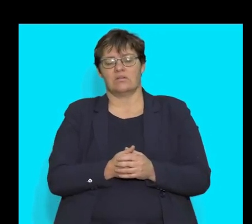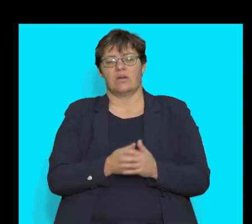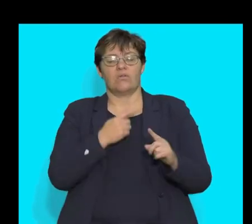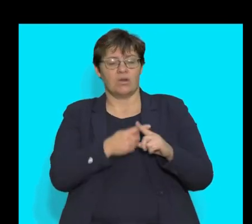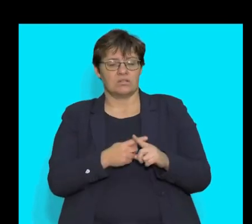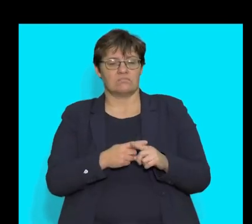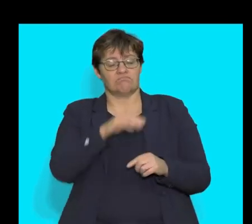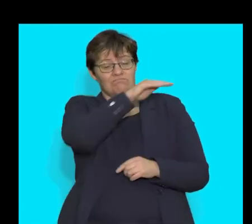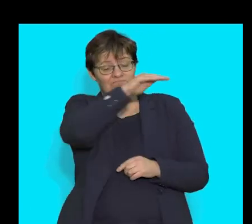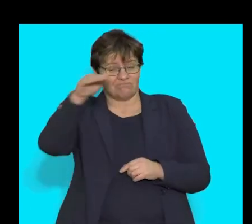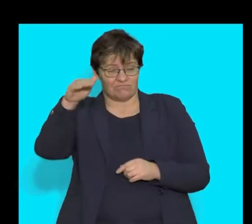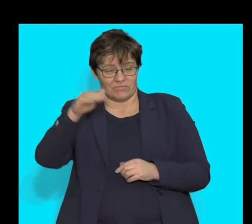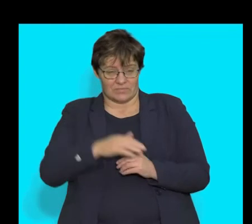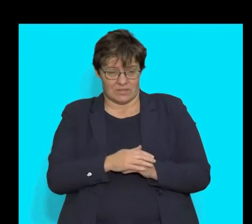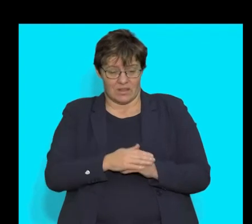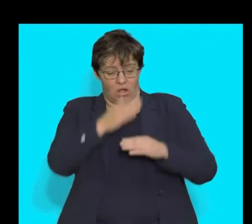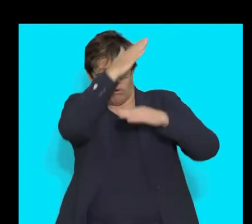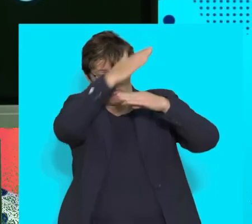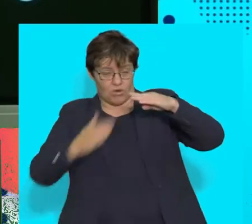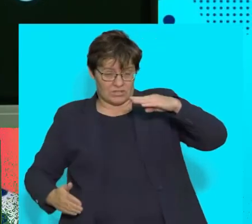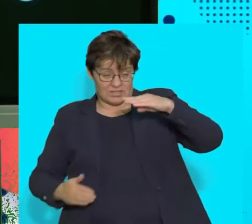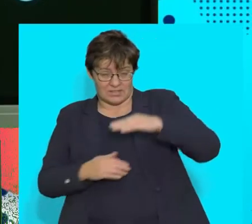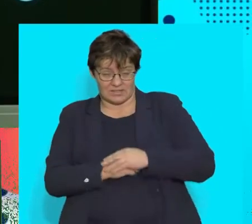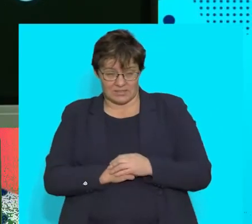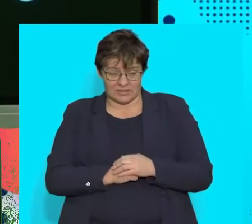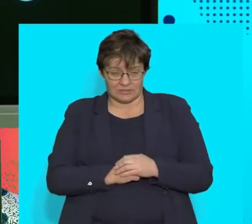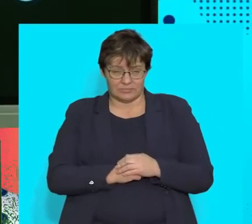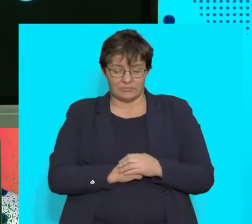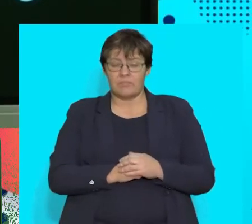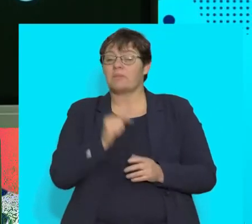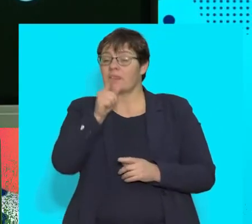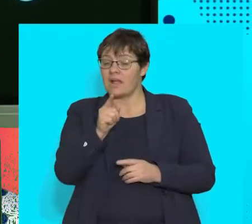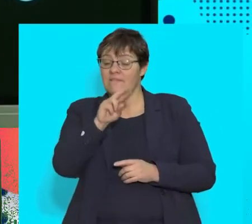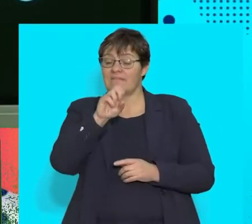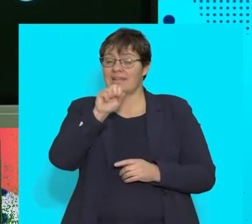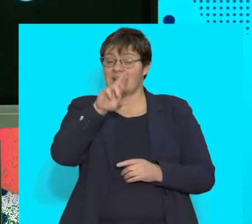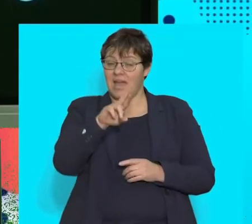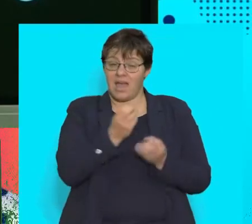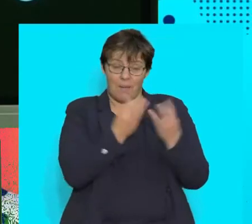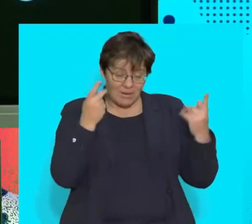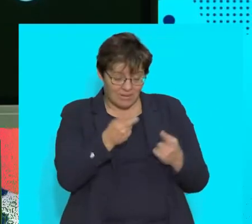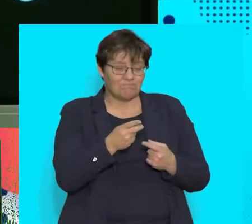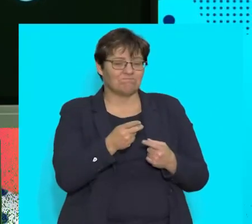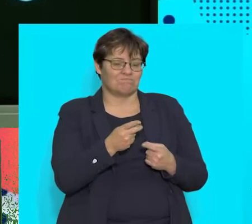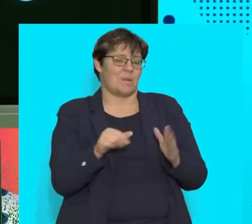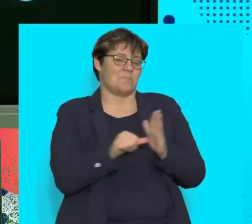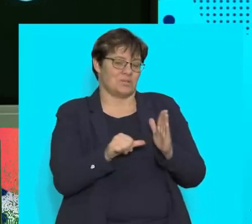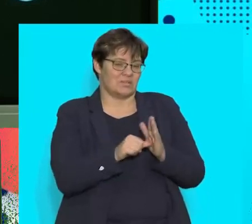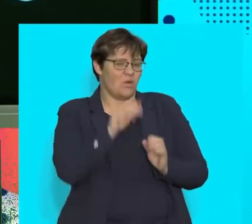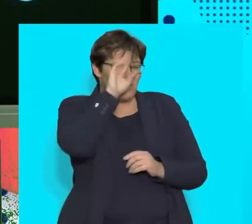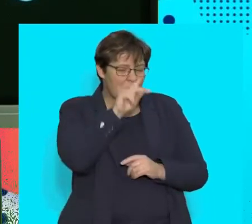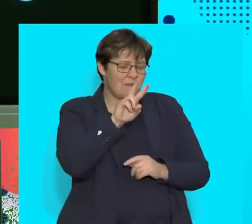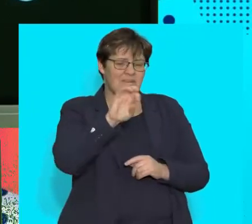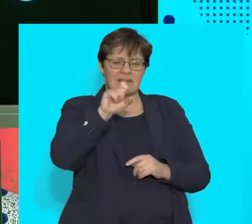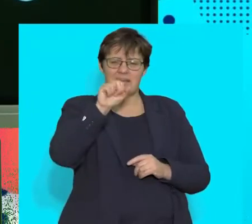axis. This is particularly important when we're dealing with vector quantities, because remember what a vector quantity is.